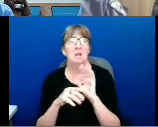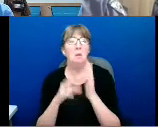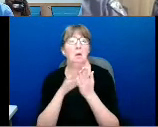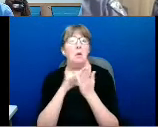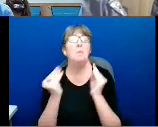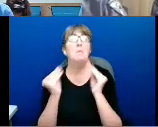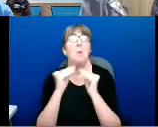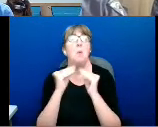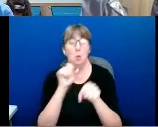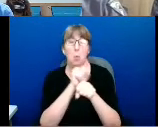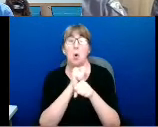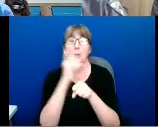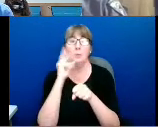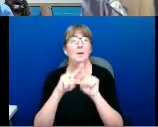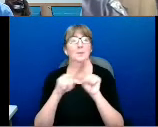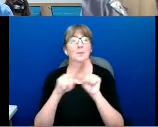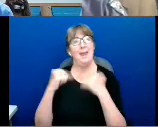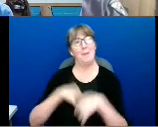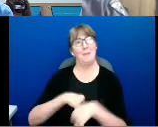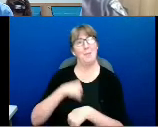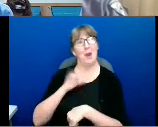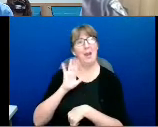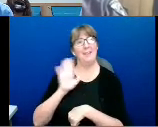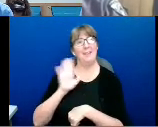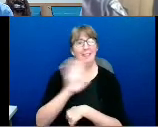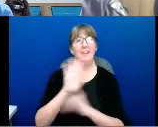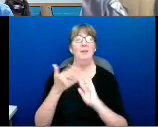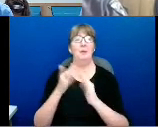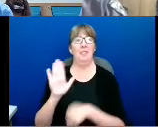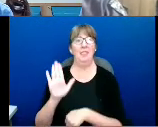pride in their community and their park.